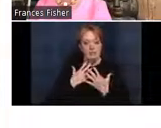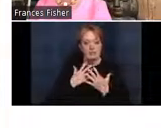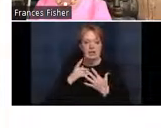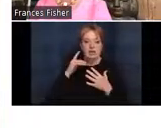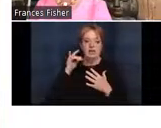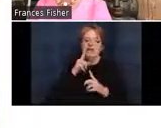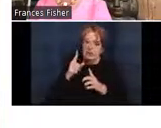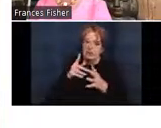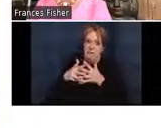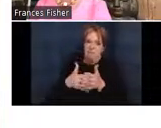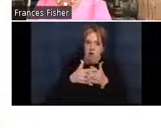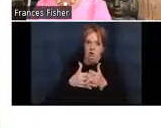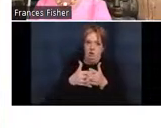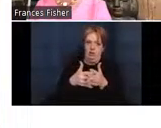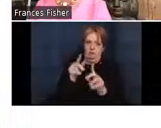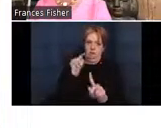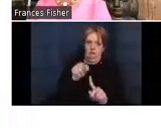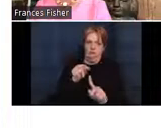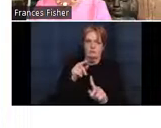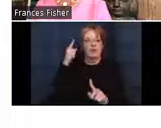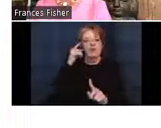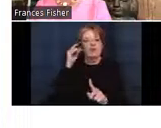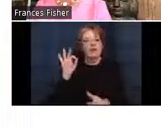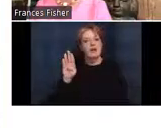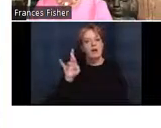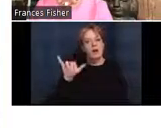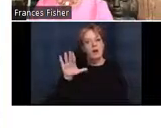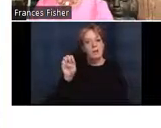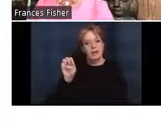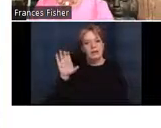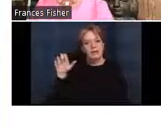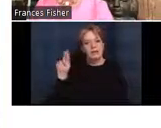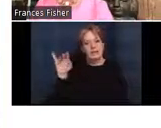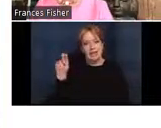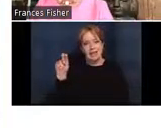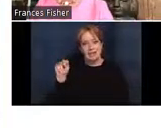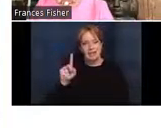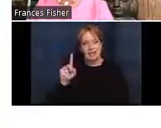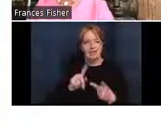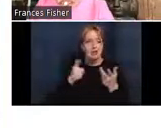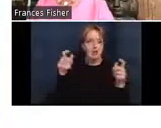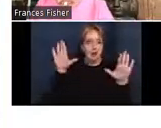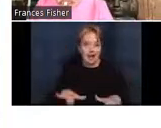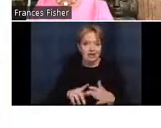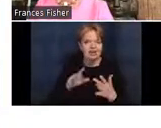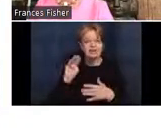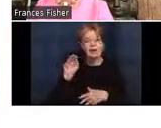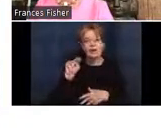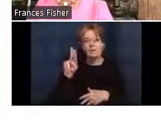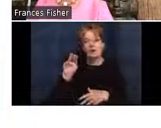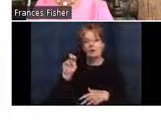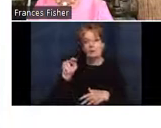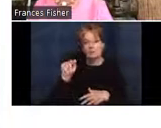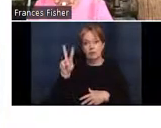America. She was referring to Bryce Canyon, Monument Valley, and the Grand Canyon. After trips to Arizona and